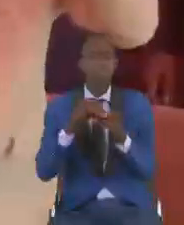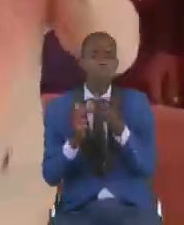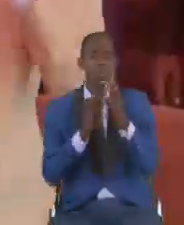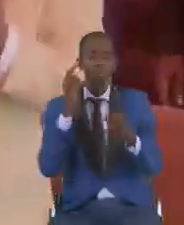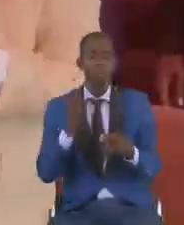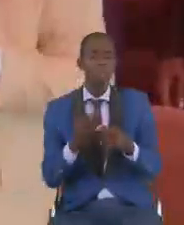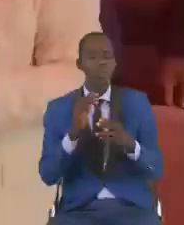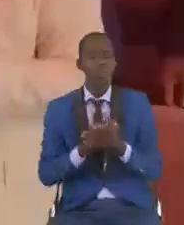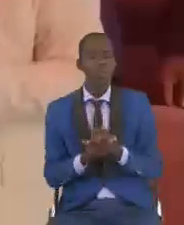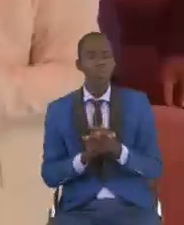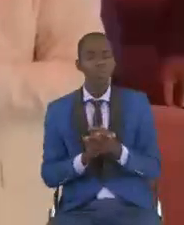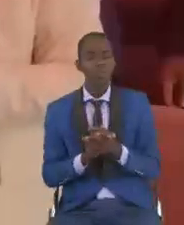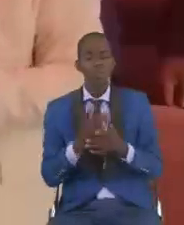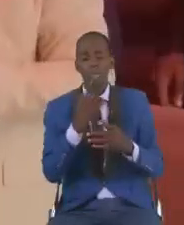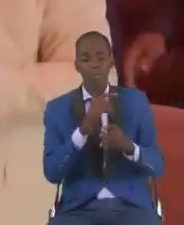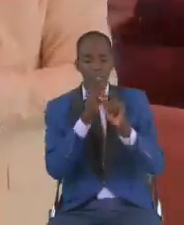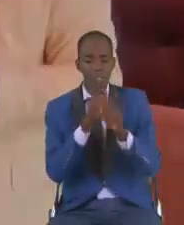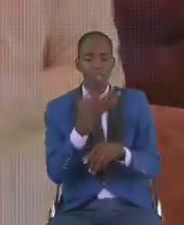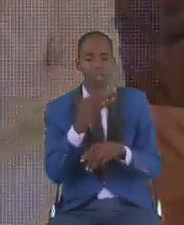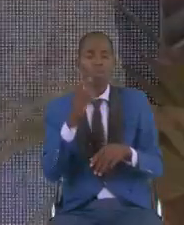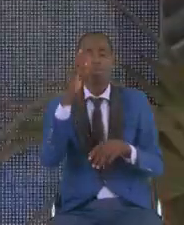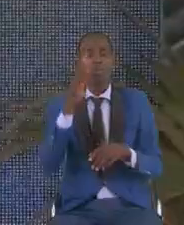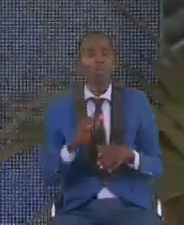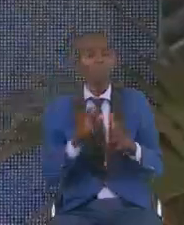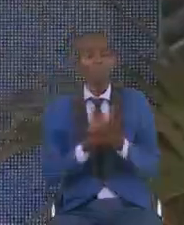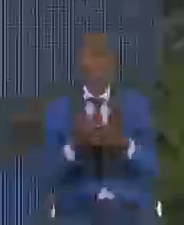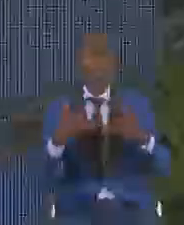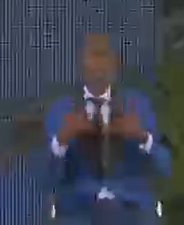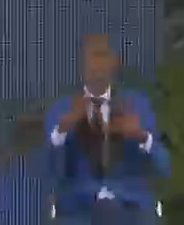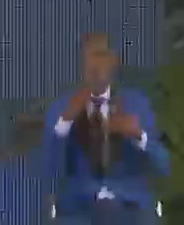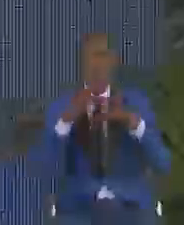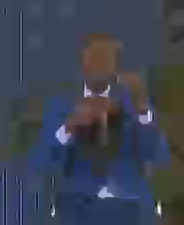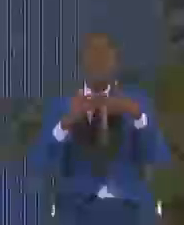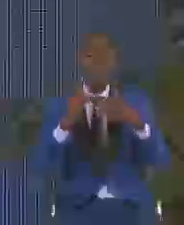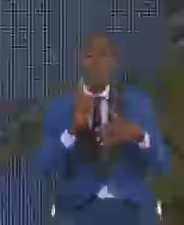Amen. The gift of God that is stirred up in us will